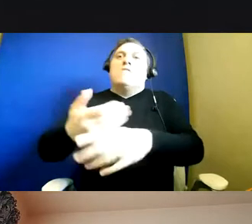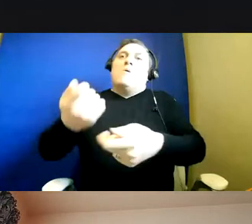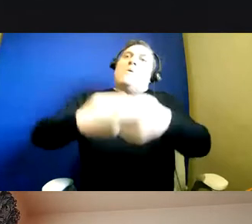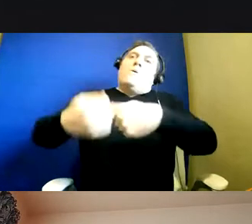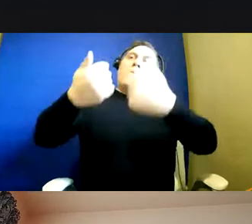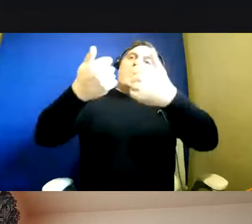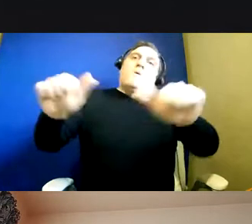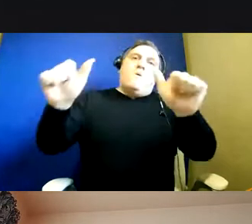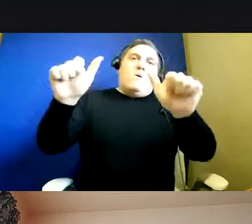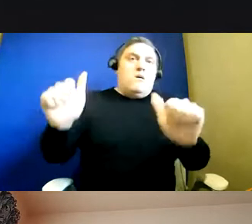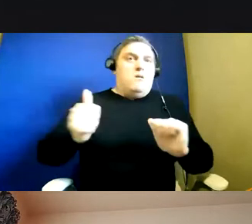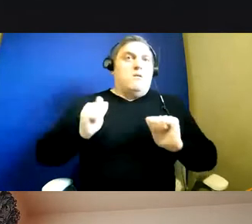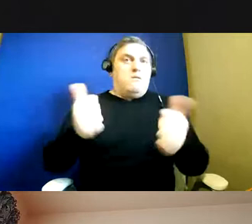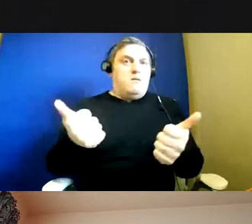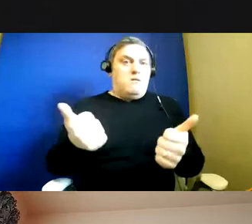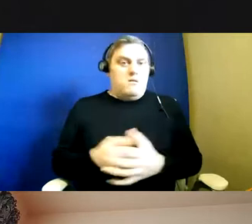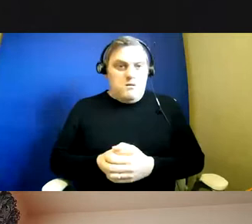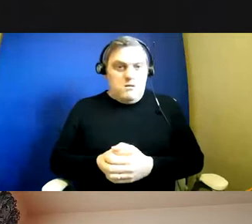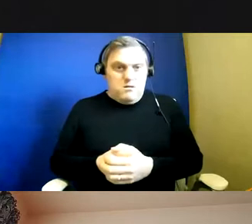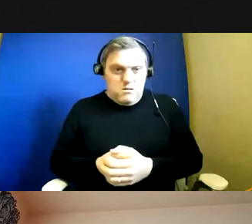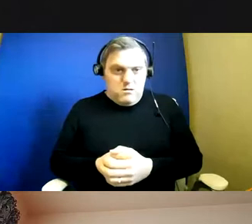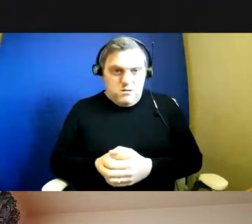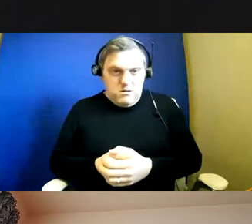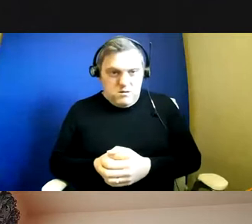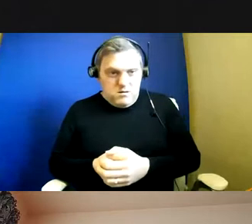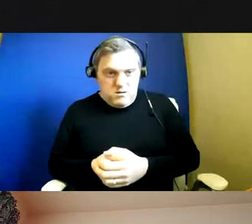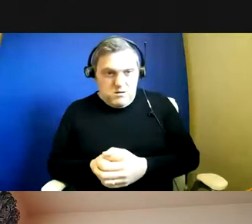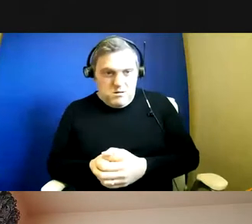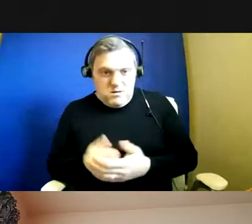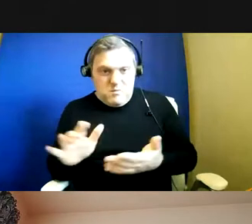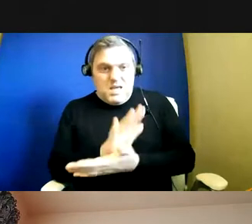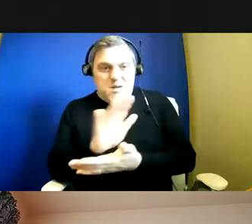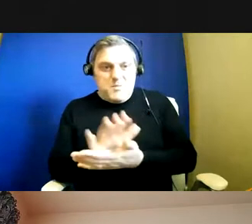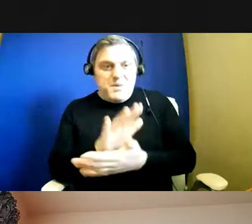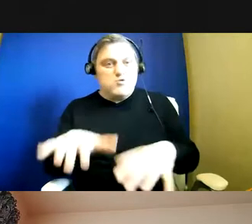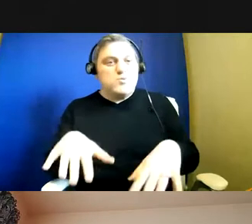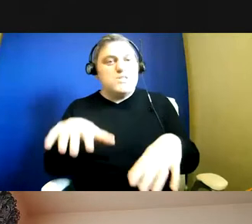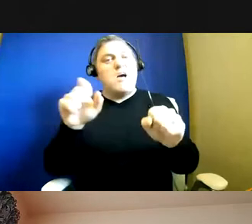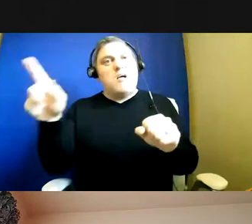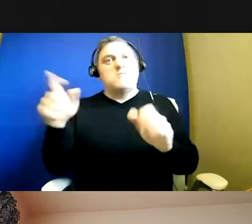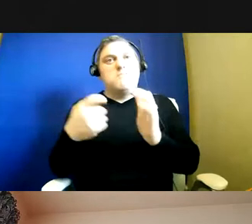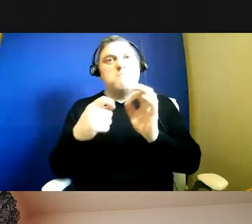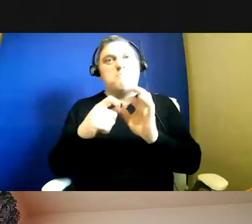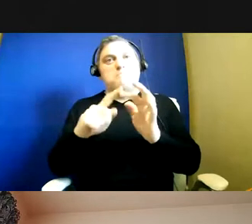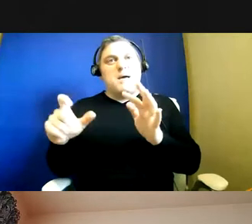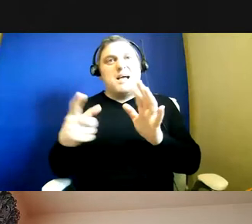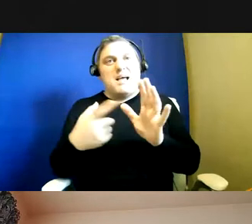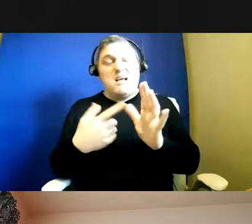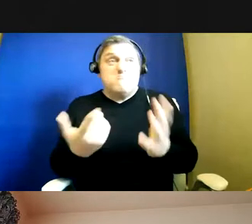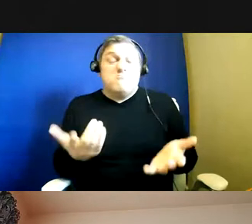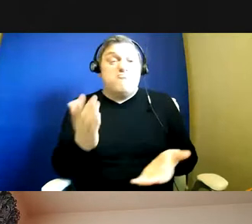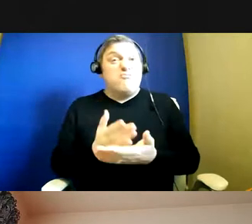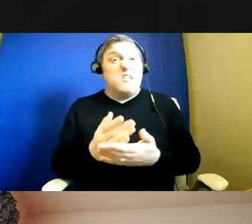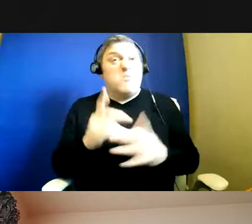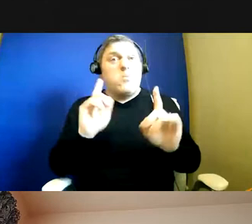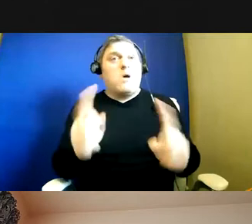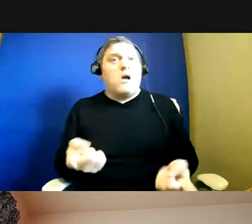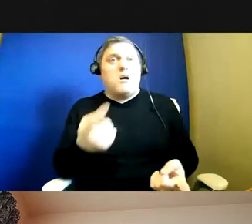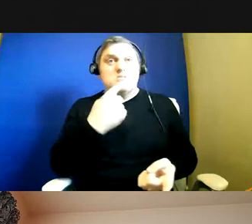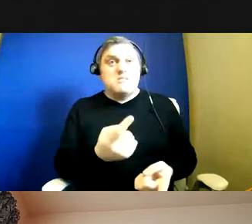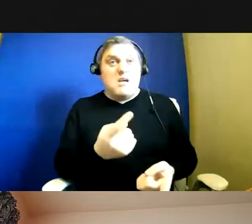Chris or Rebecca? I'm happy to start, and then Rebecca can add in. Yes, unfortunately, we